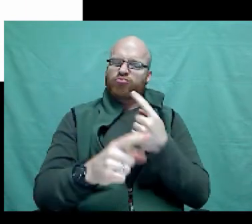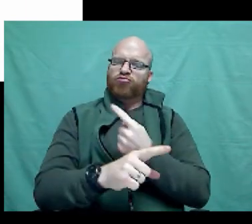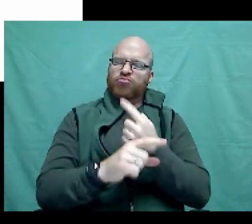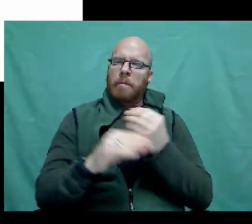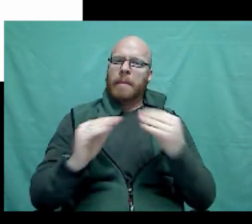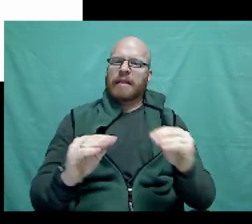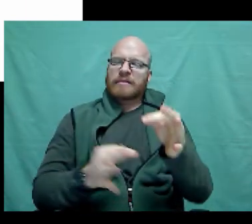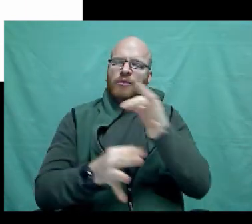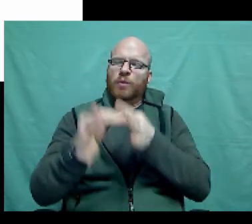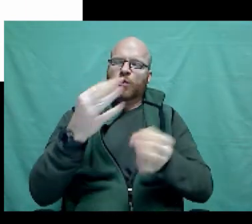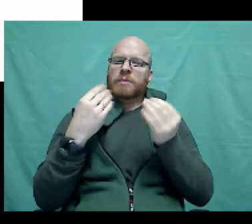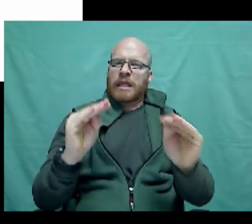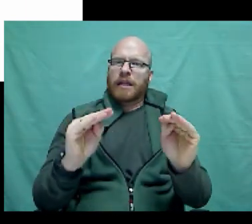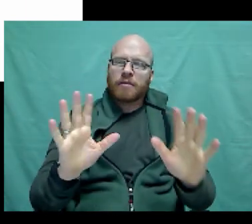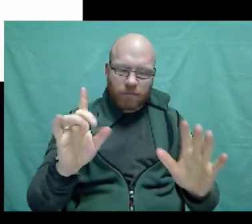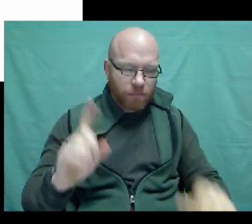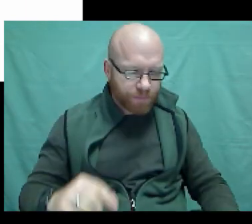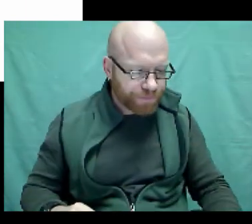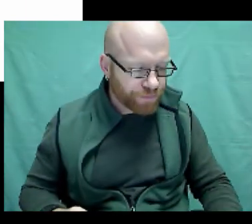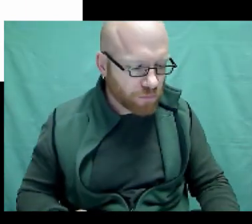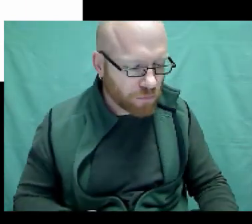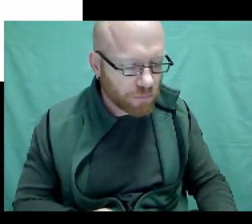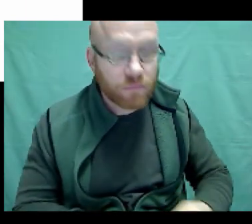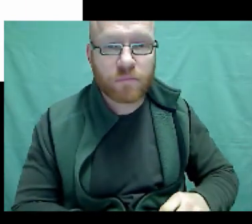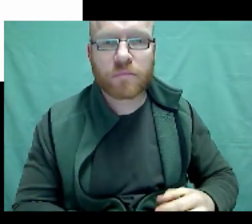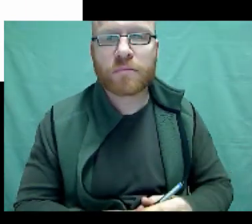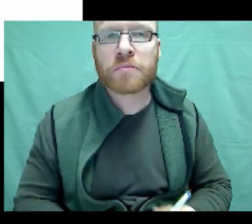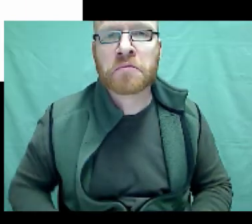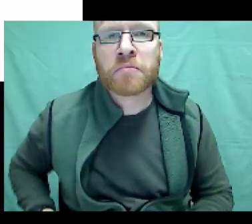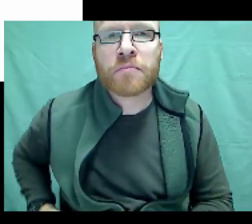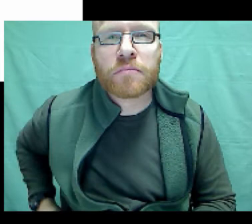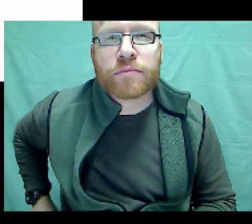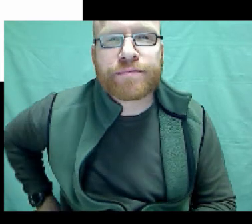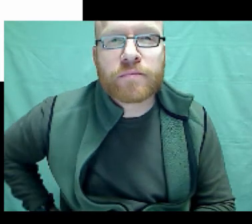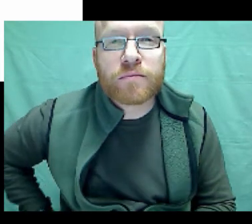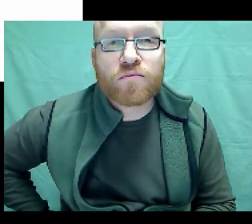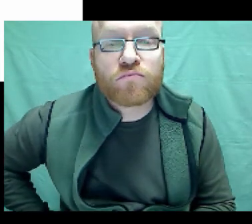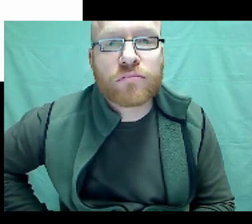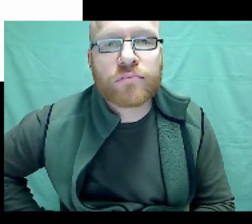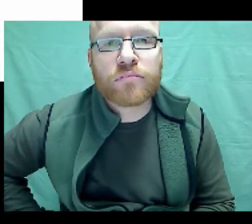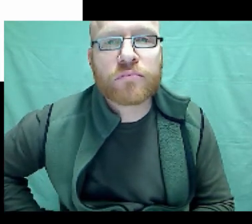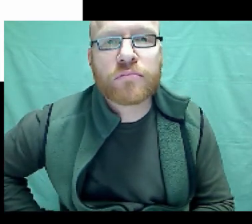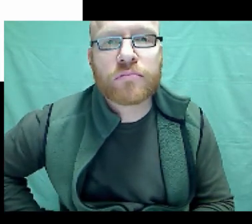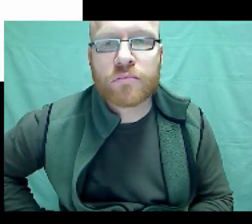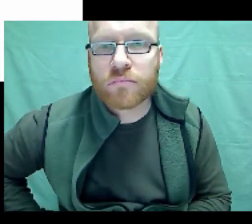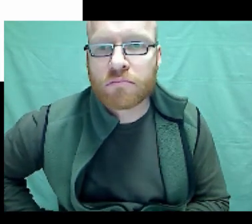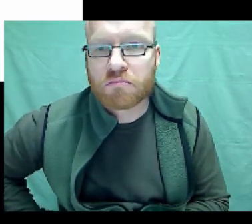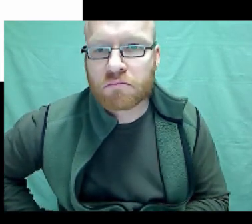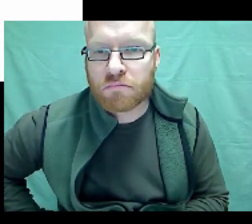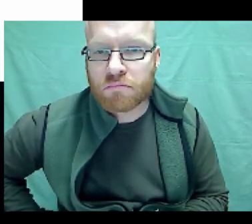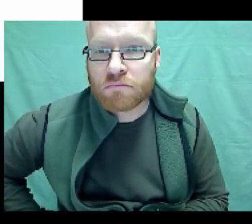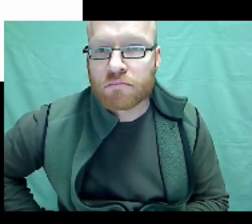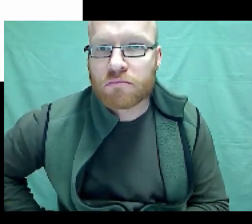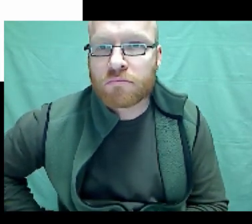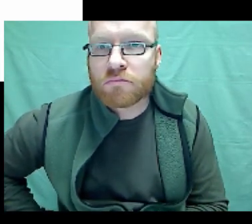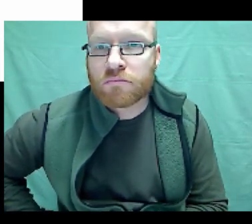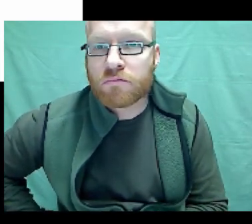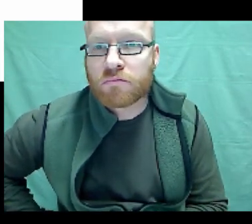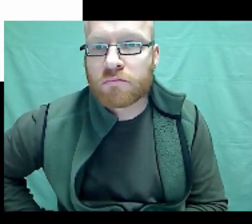Okay, now this s we're going to substitute in the other equation where the s variable is.